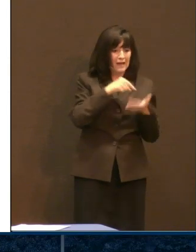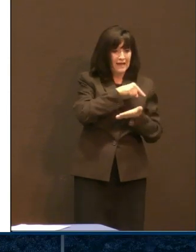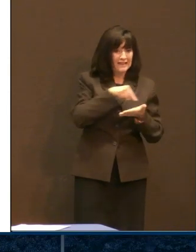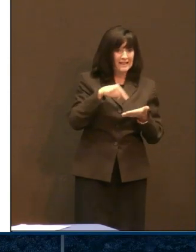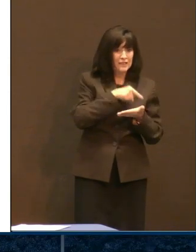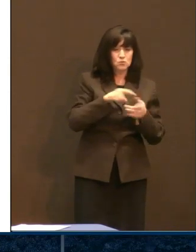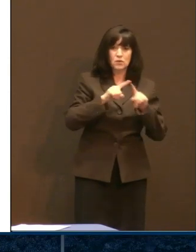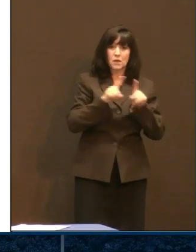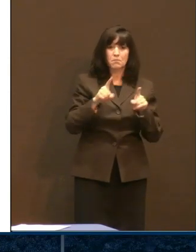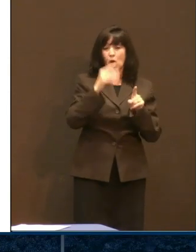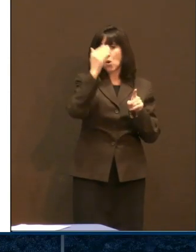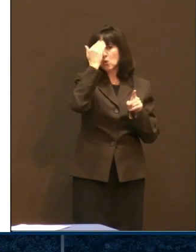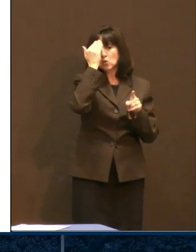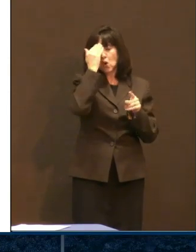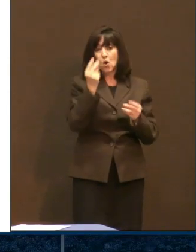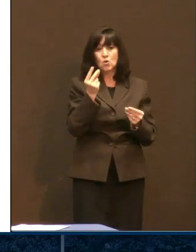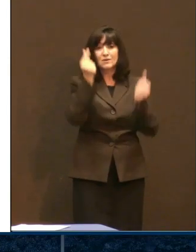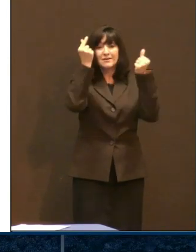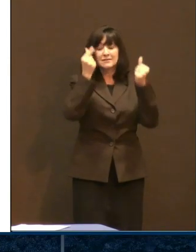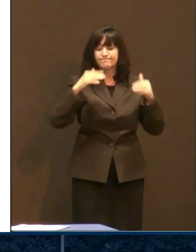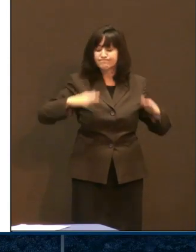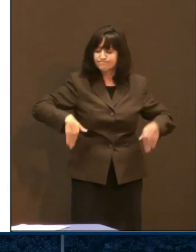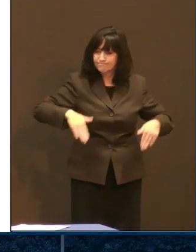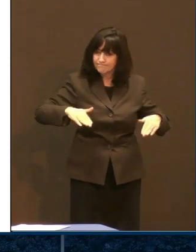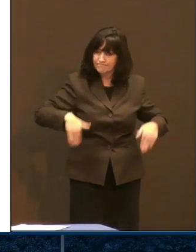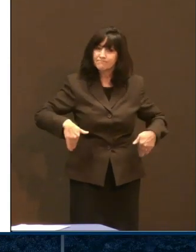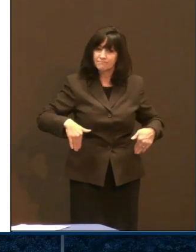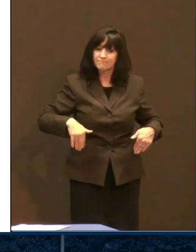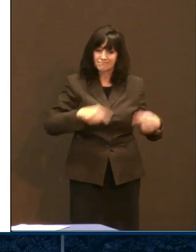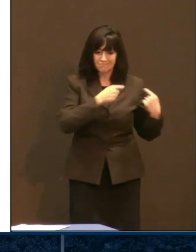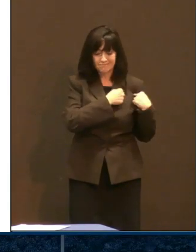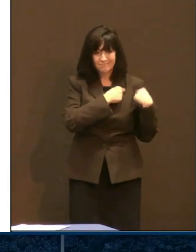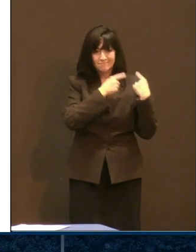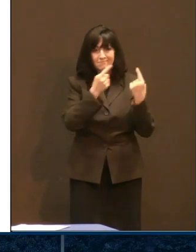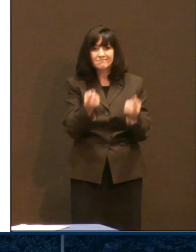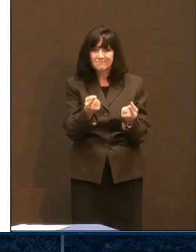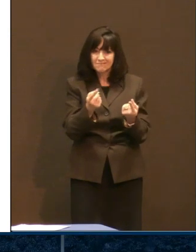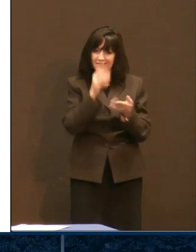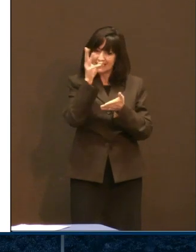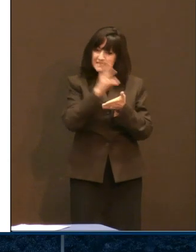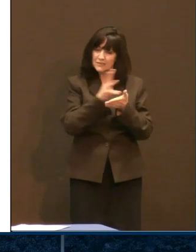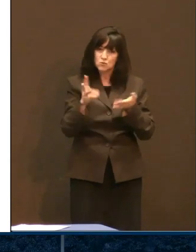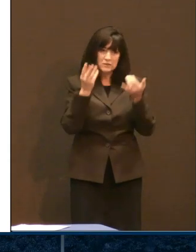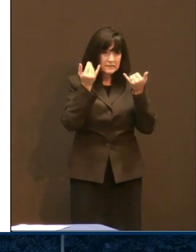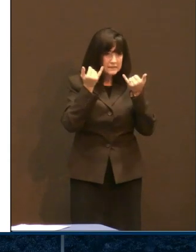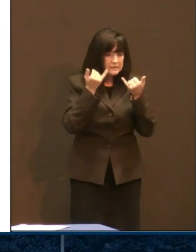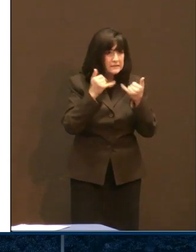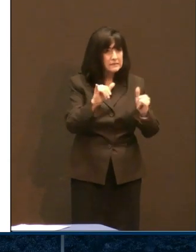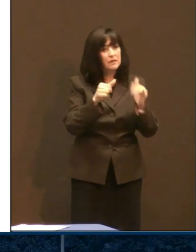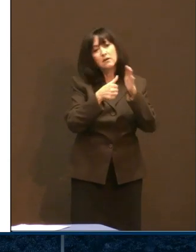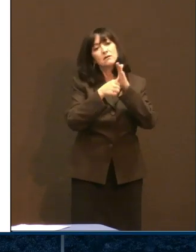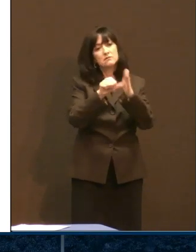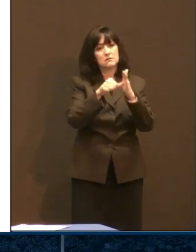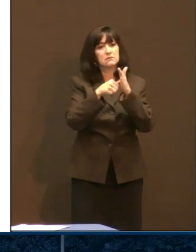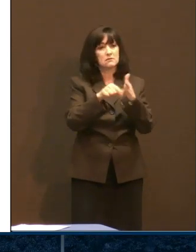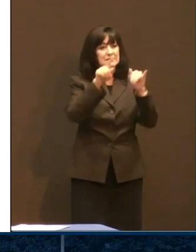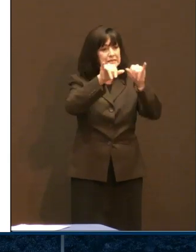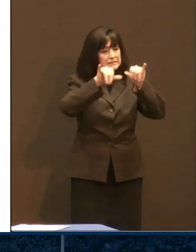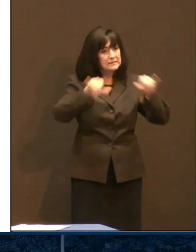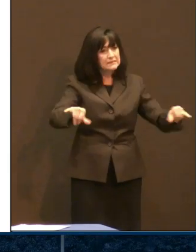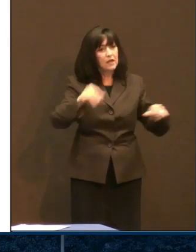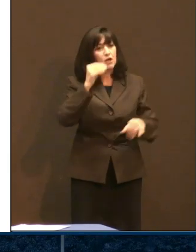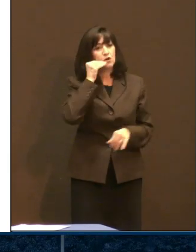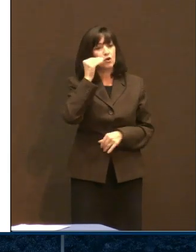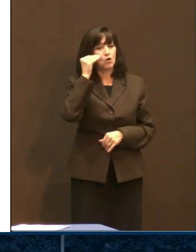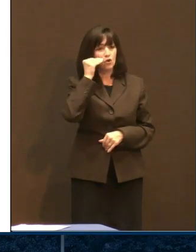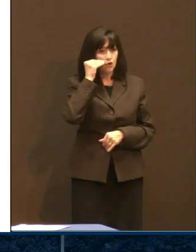to emphasize the points for the last 6 weeks. Please stay at home. No large gatherings over